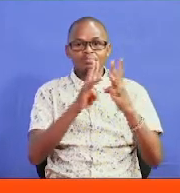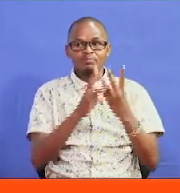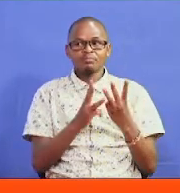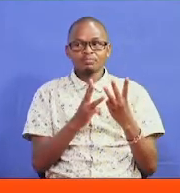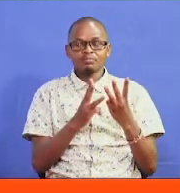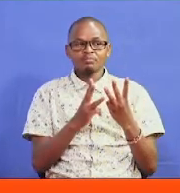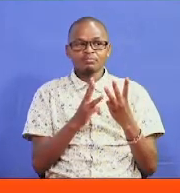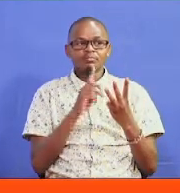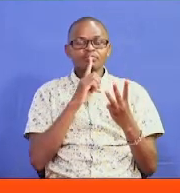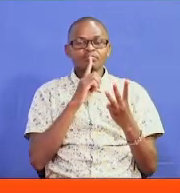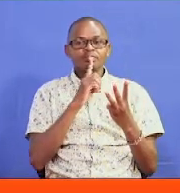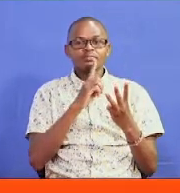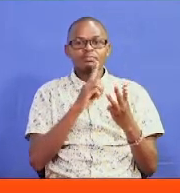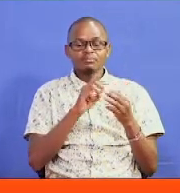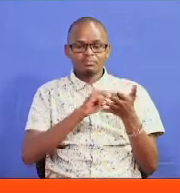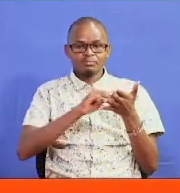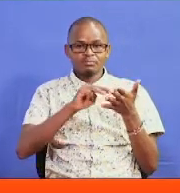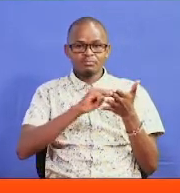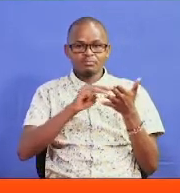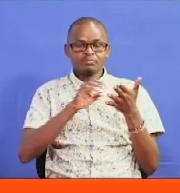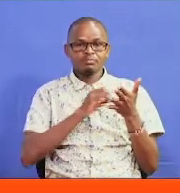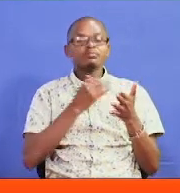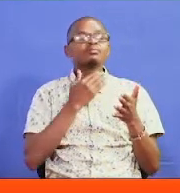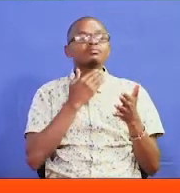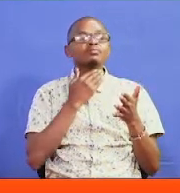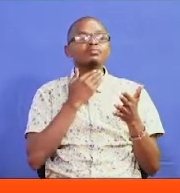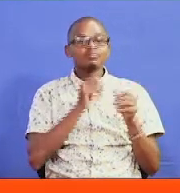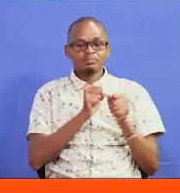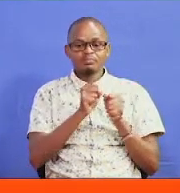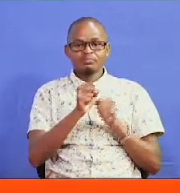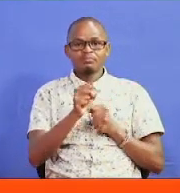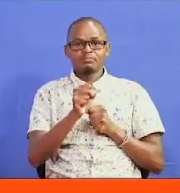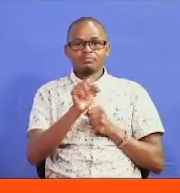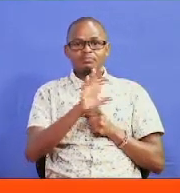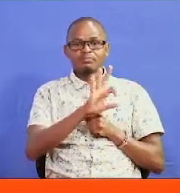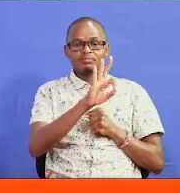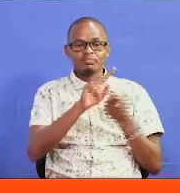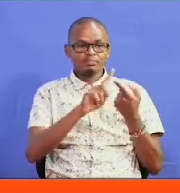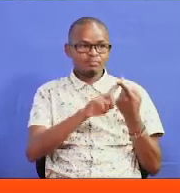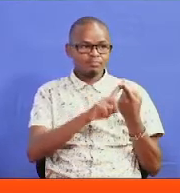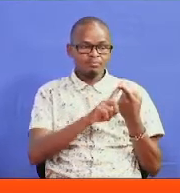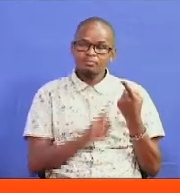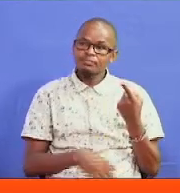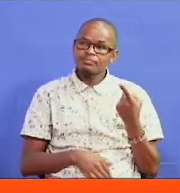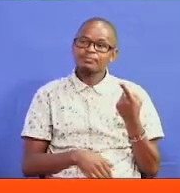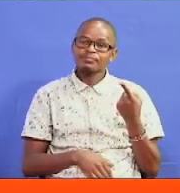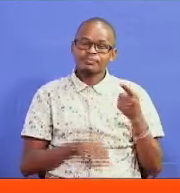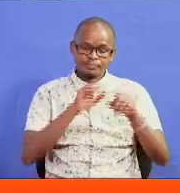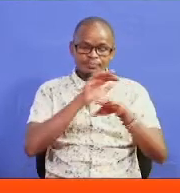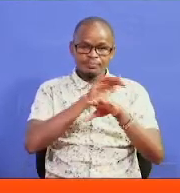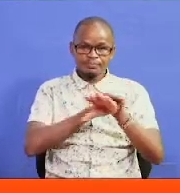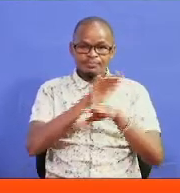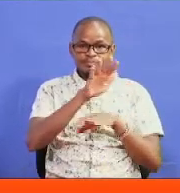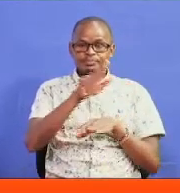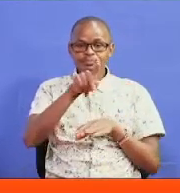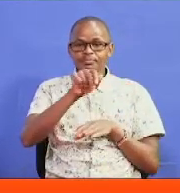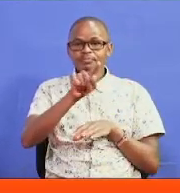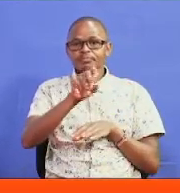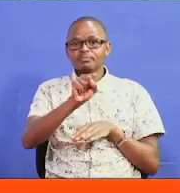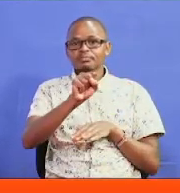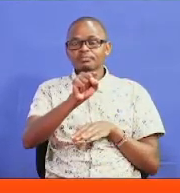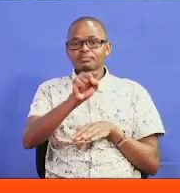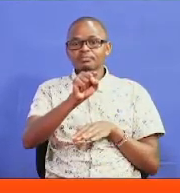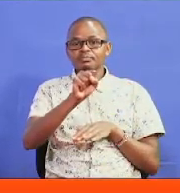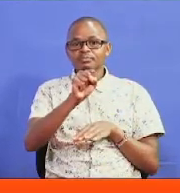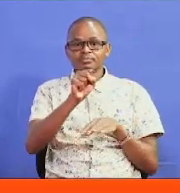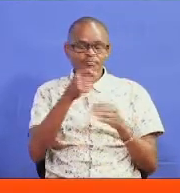Zoonoses Day. So the messages I would want to pass across are three. One, get your pets or your